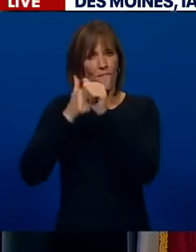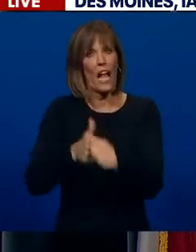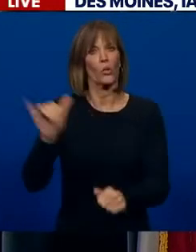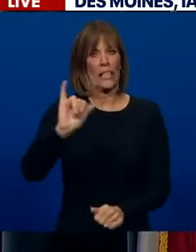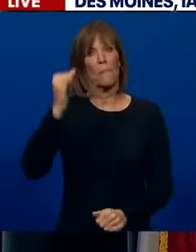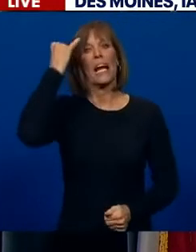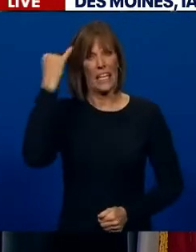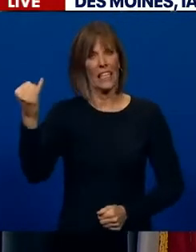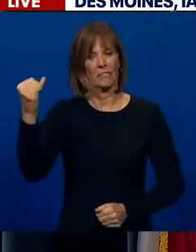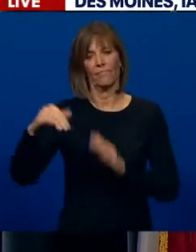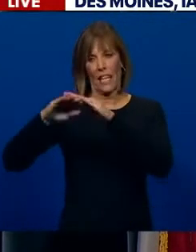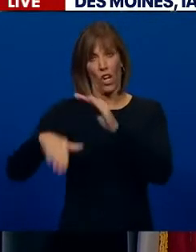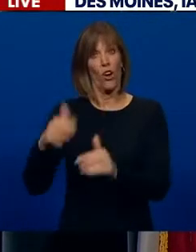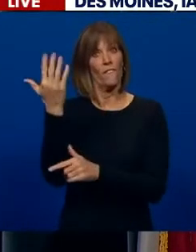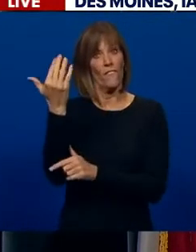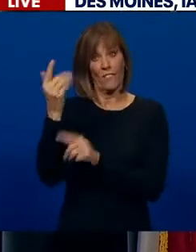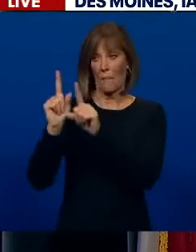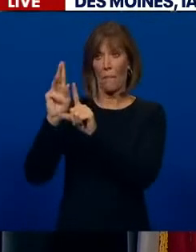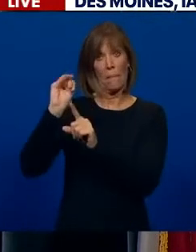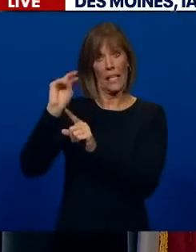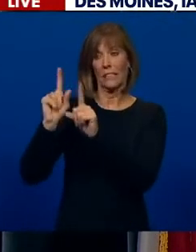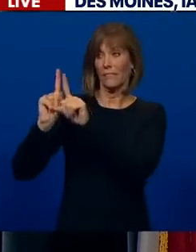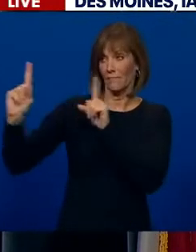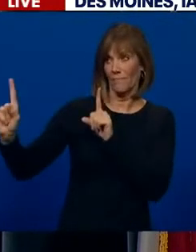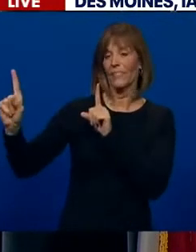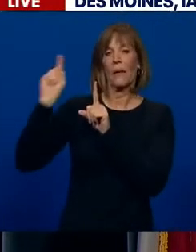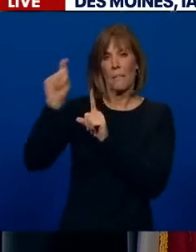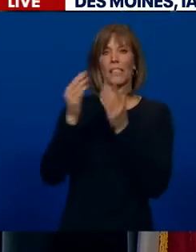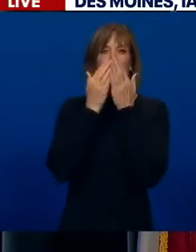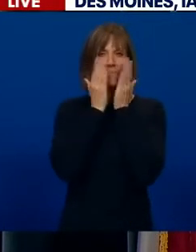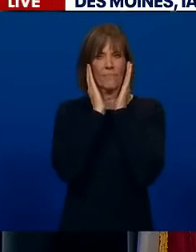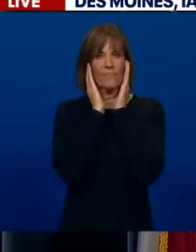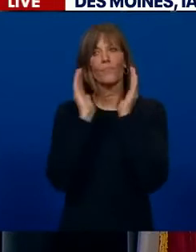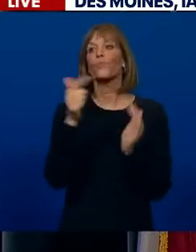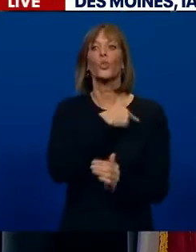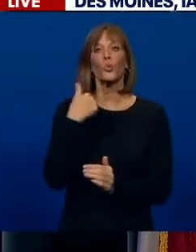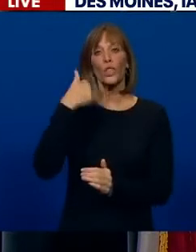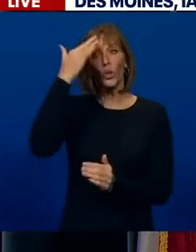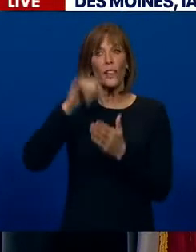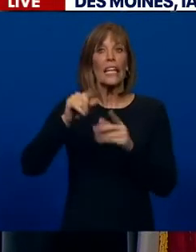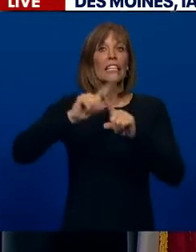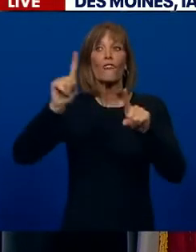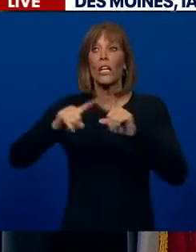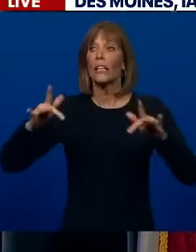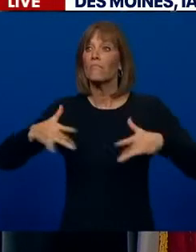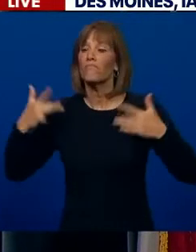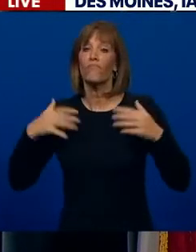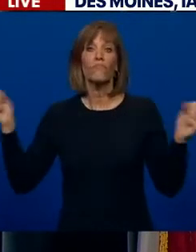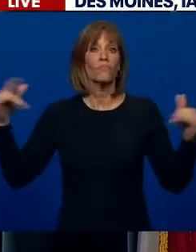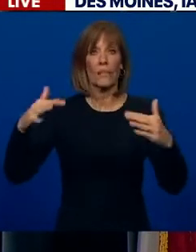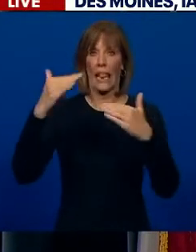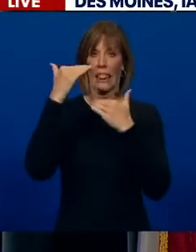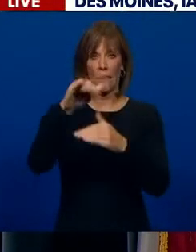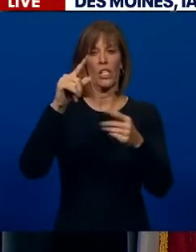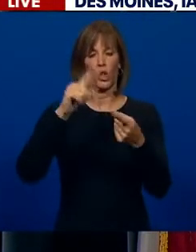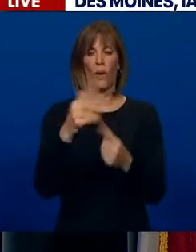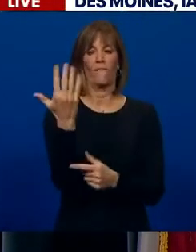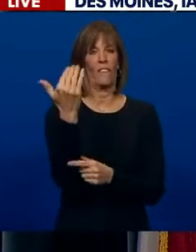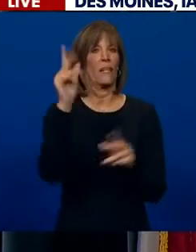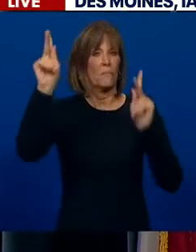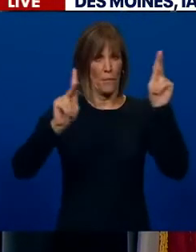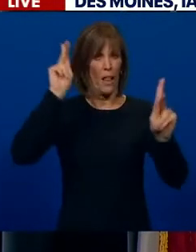lead. Indoor social, community, business, and leisure gatherings or events will be limited to 15